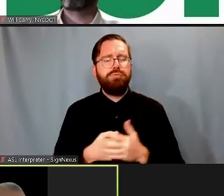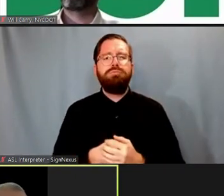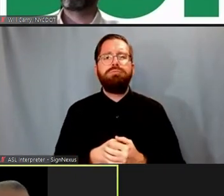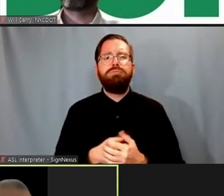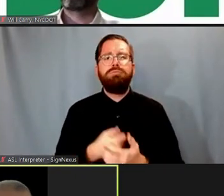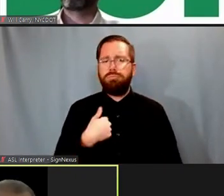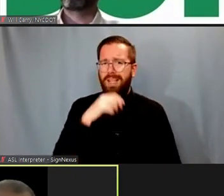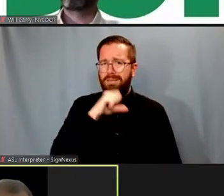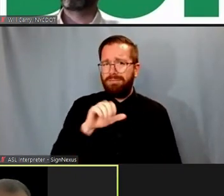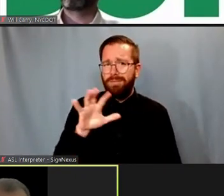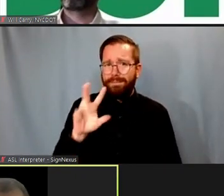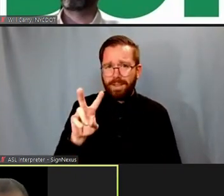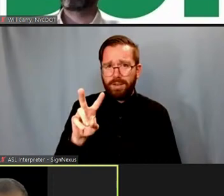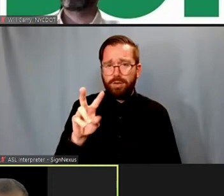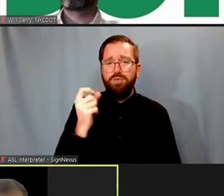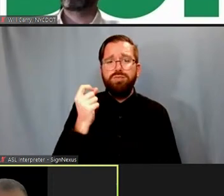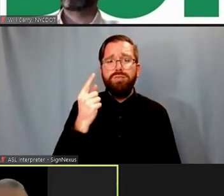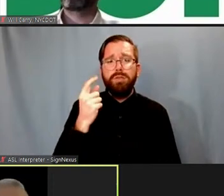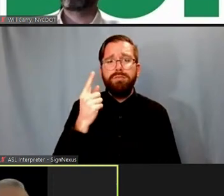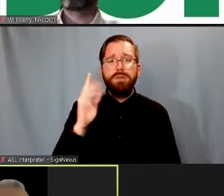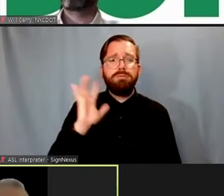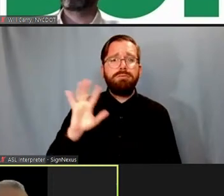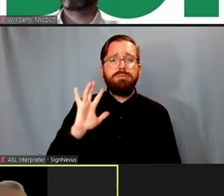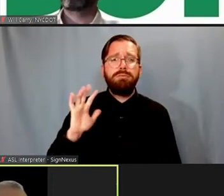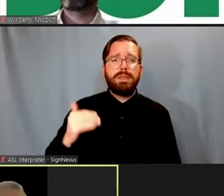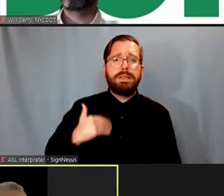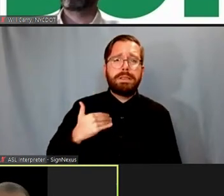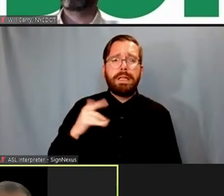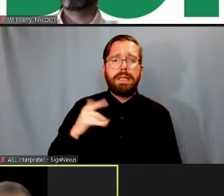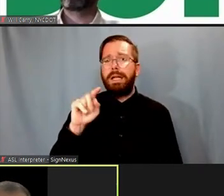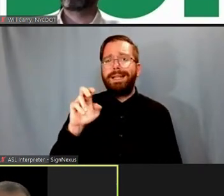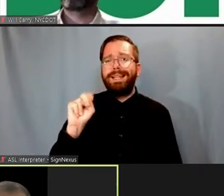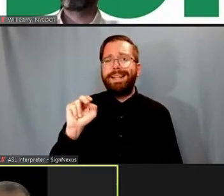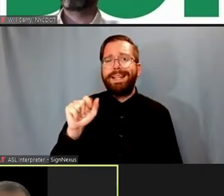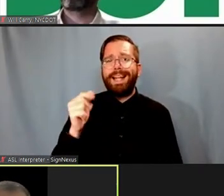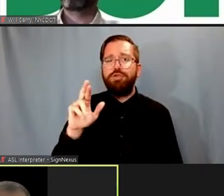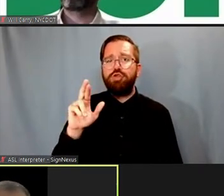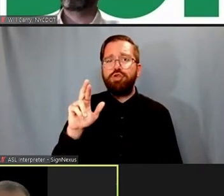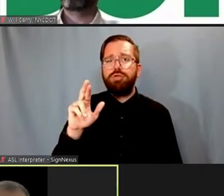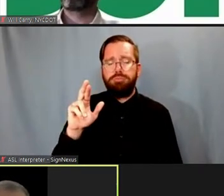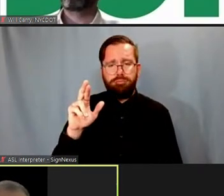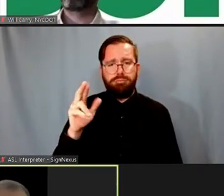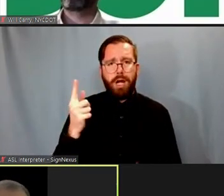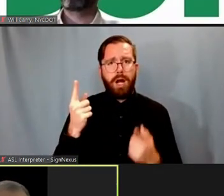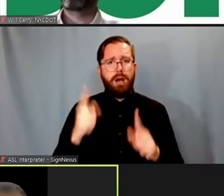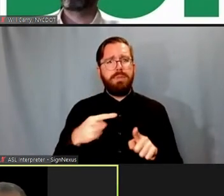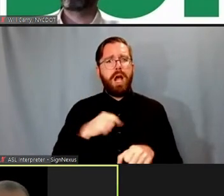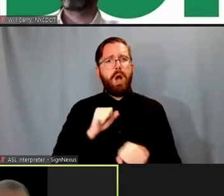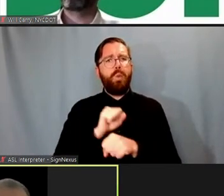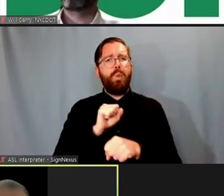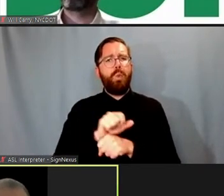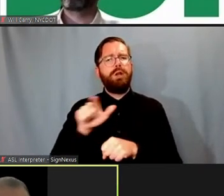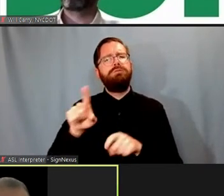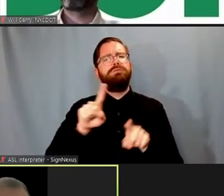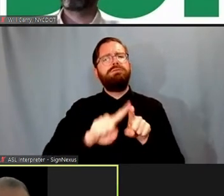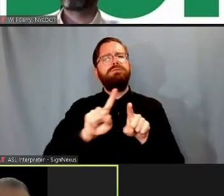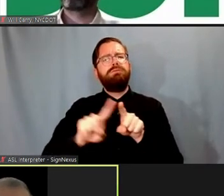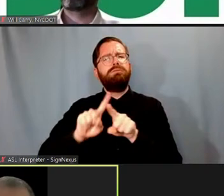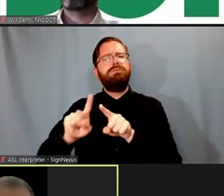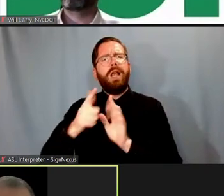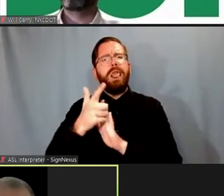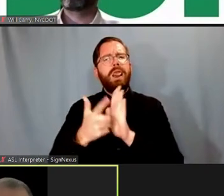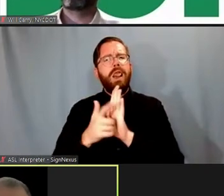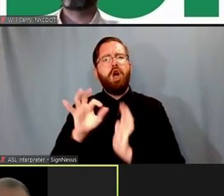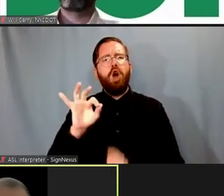years old uh when i was a a young teenager i uh i i worked for various law firms in the city